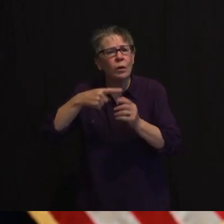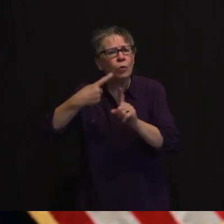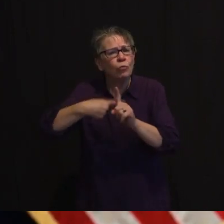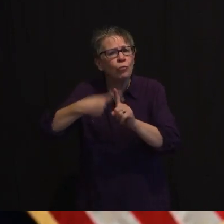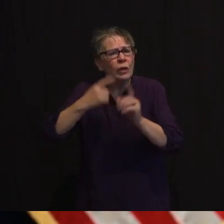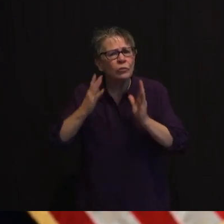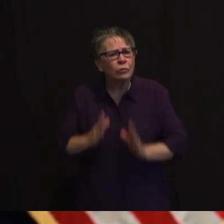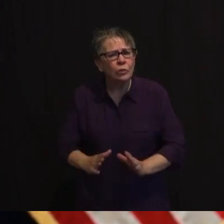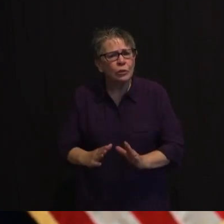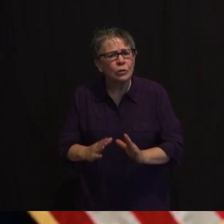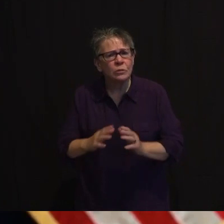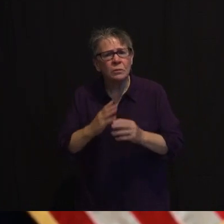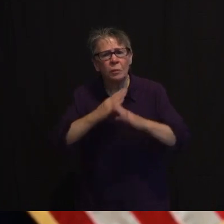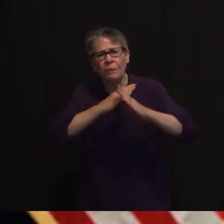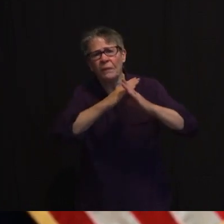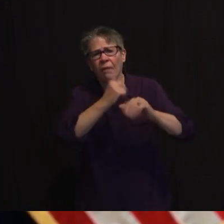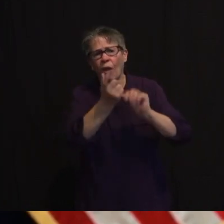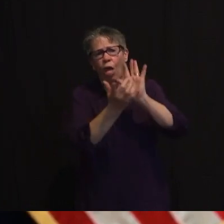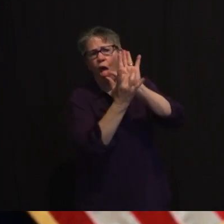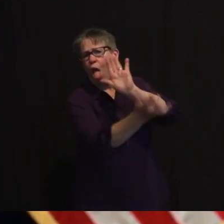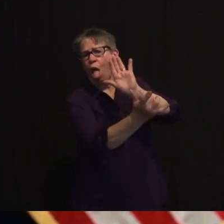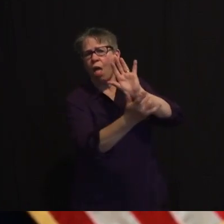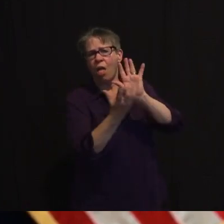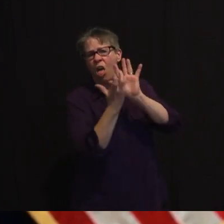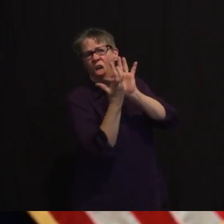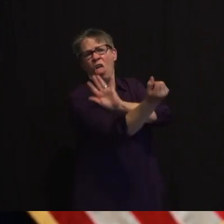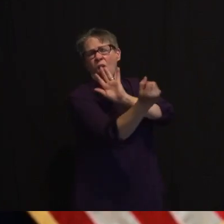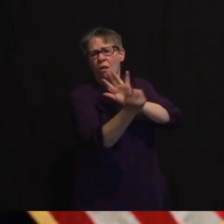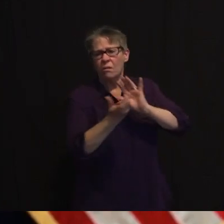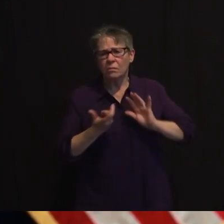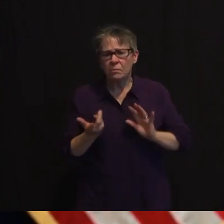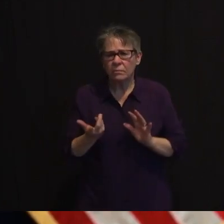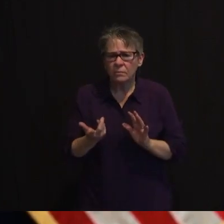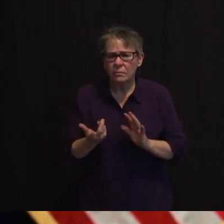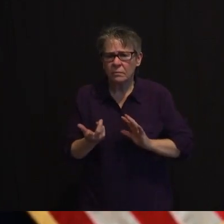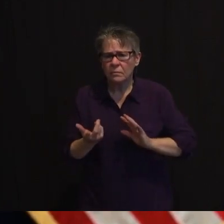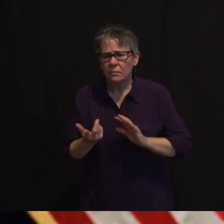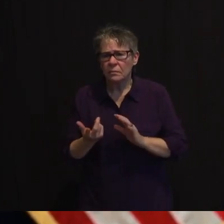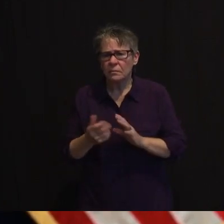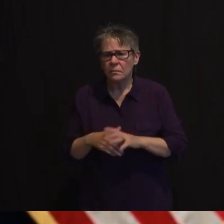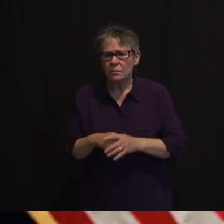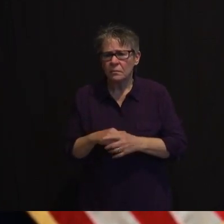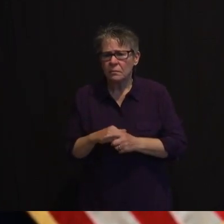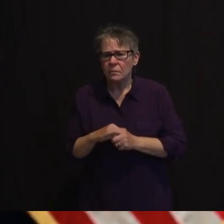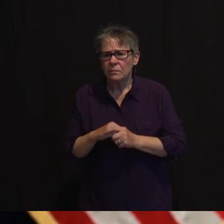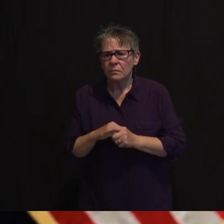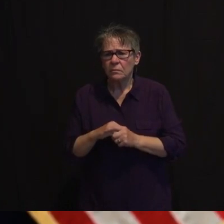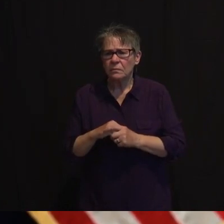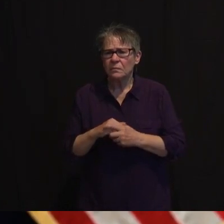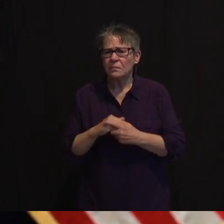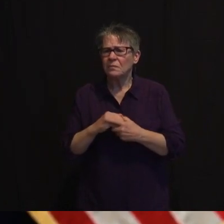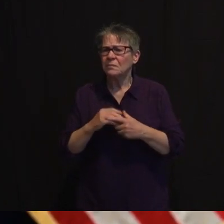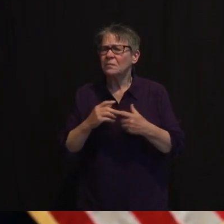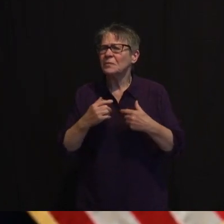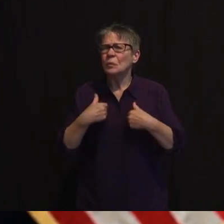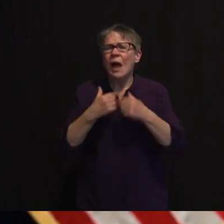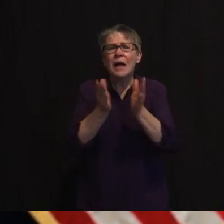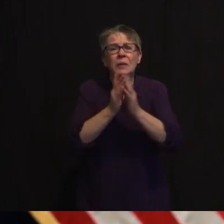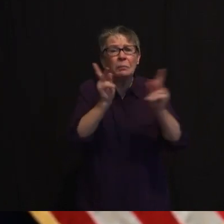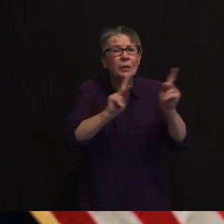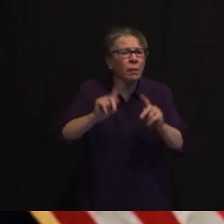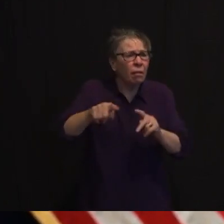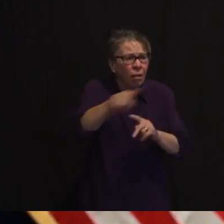come forward with their specific situation. As it relates to drug shortages, obviously Judy should handle that.